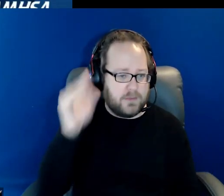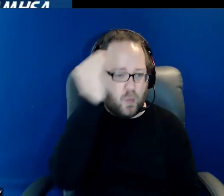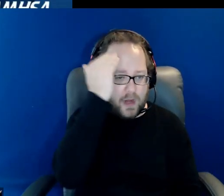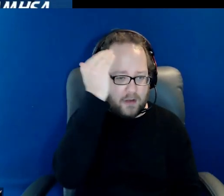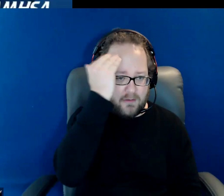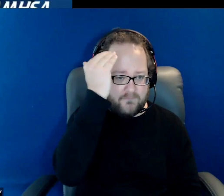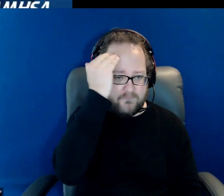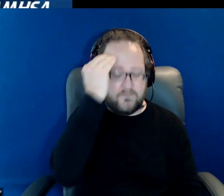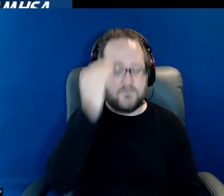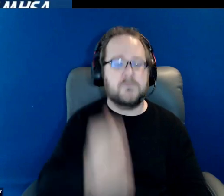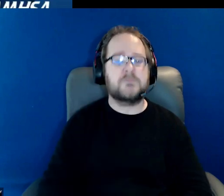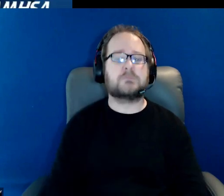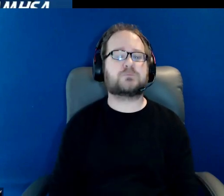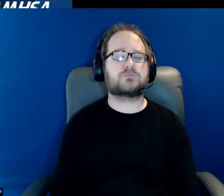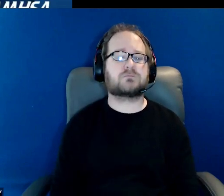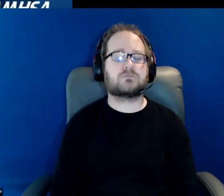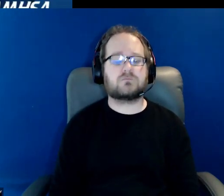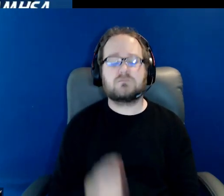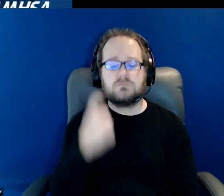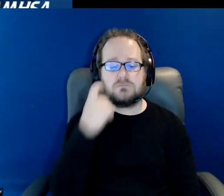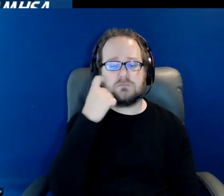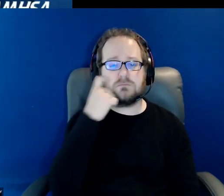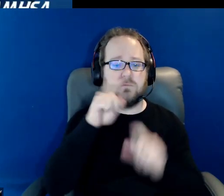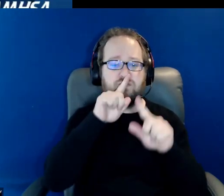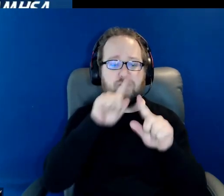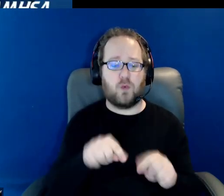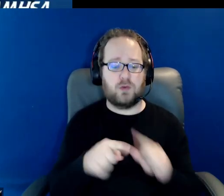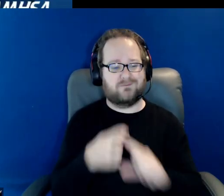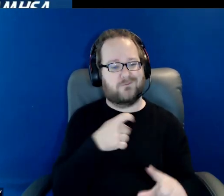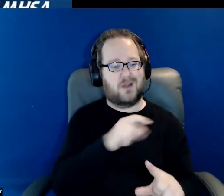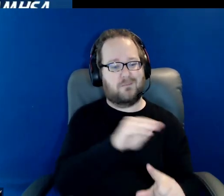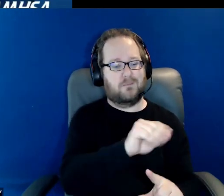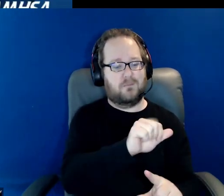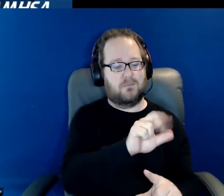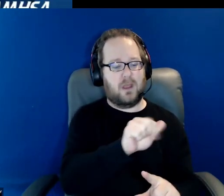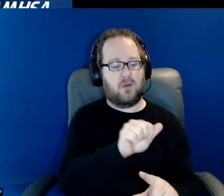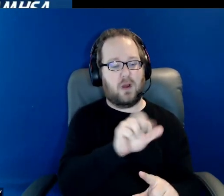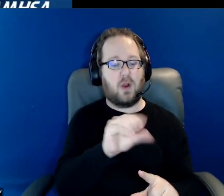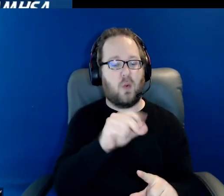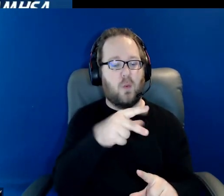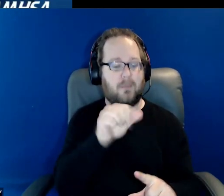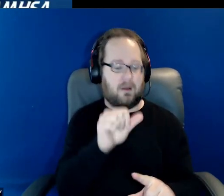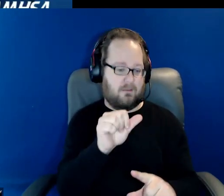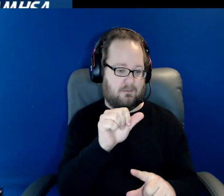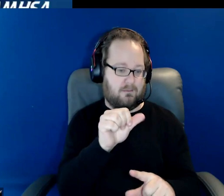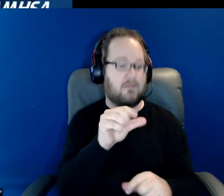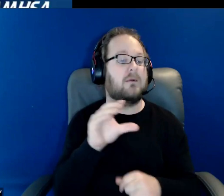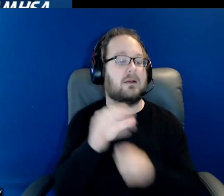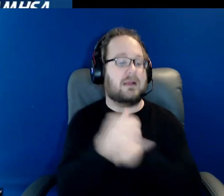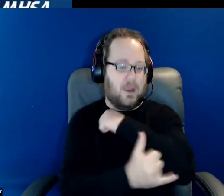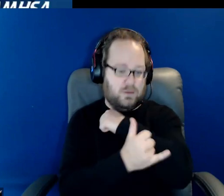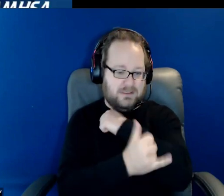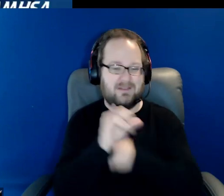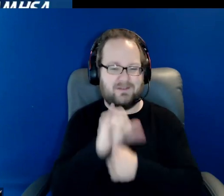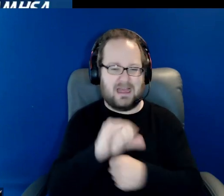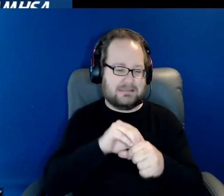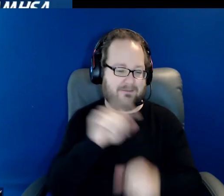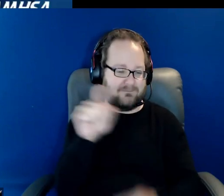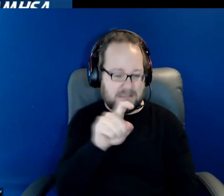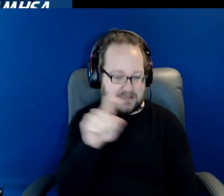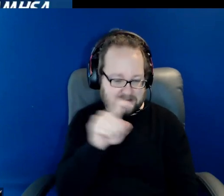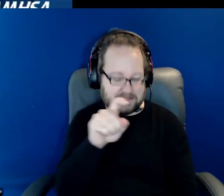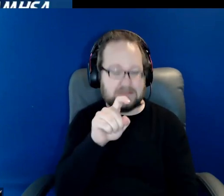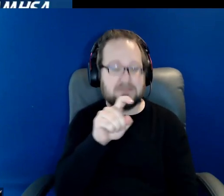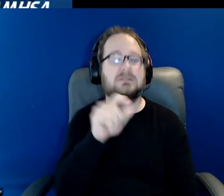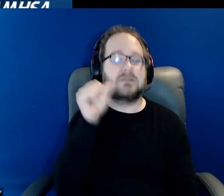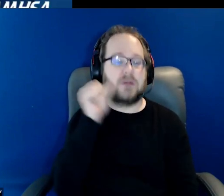One of the recent reports is from Maricopa County, which is in Arizona. It's the area where Phoenix is located.